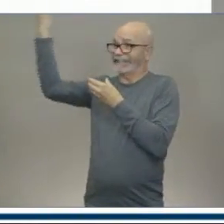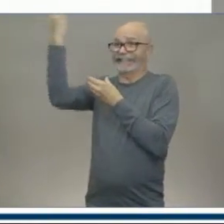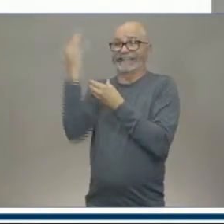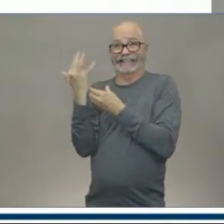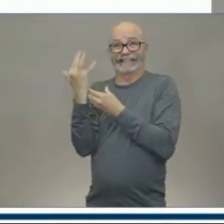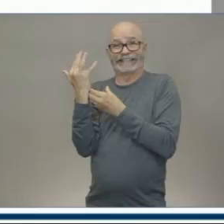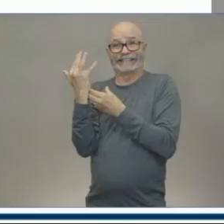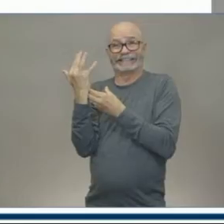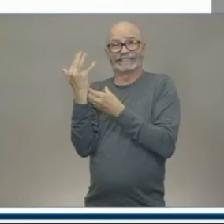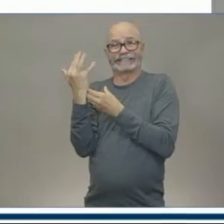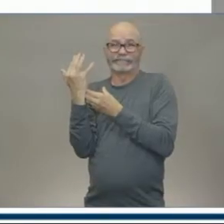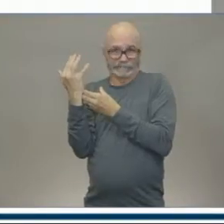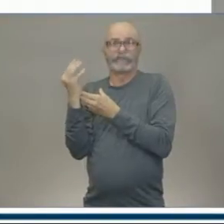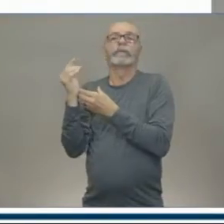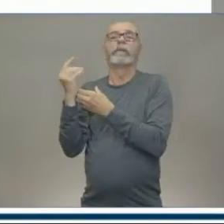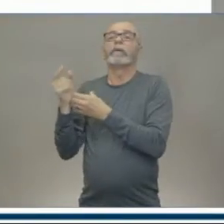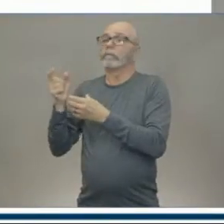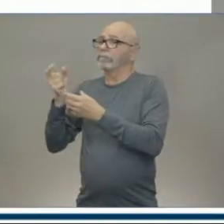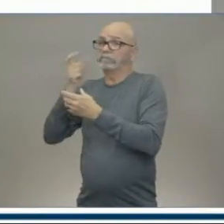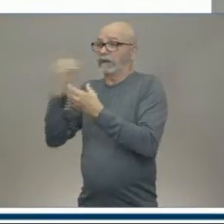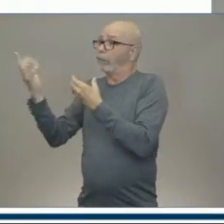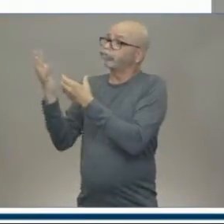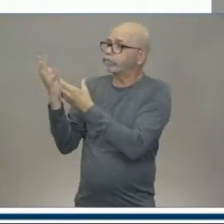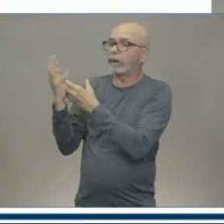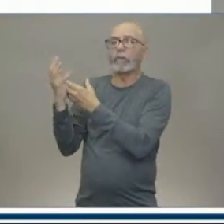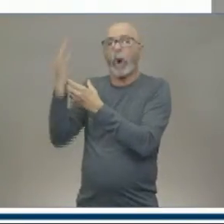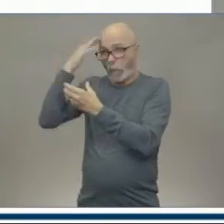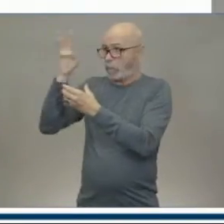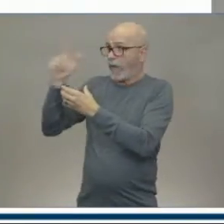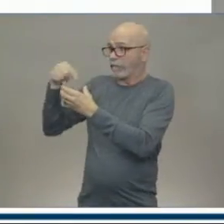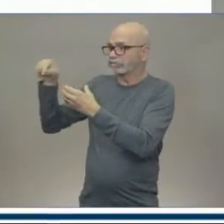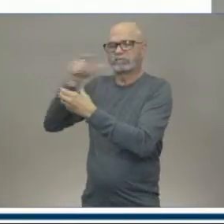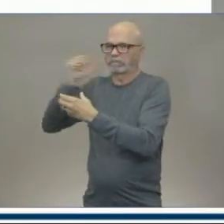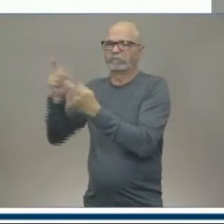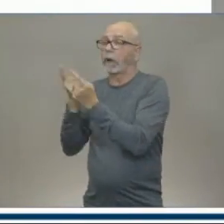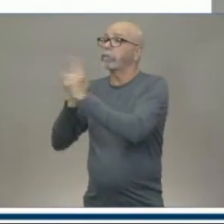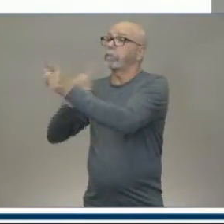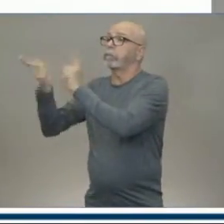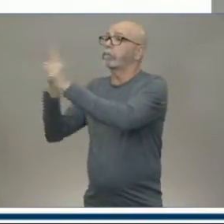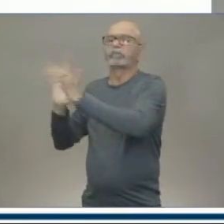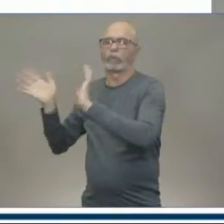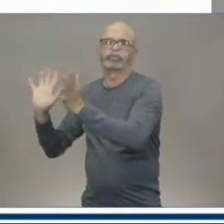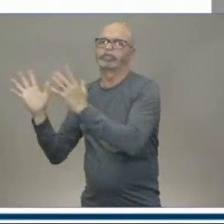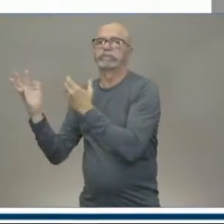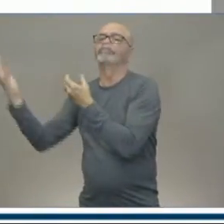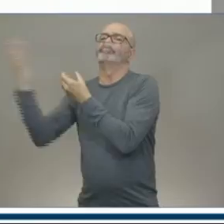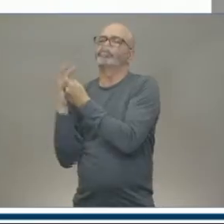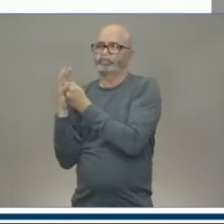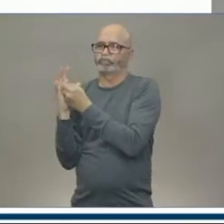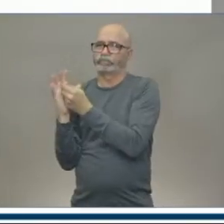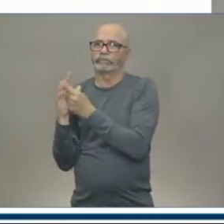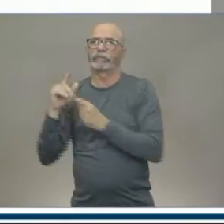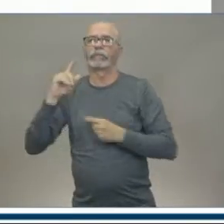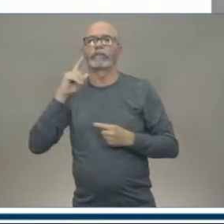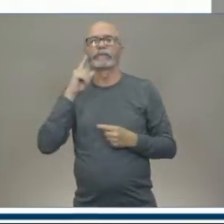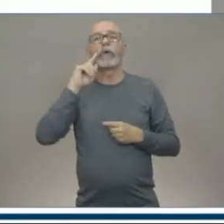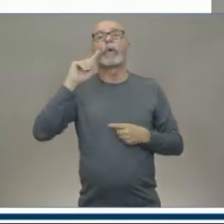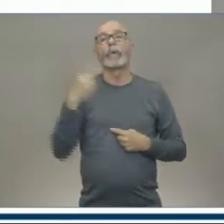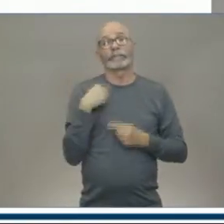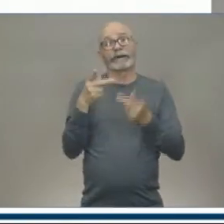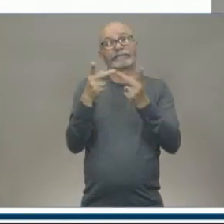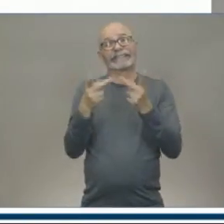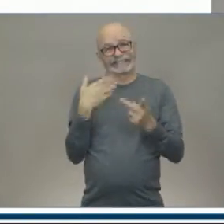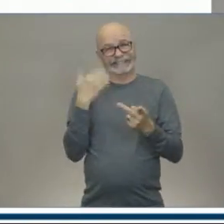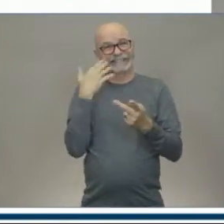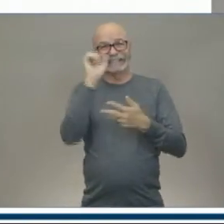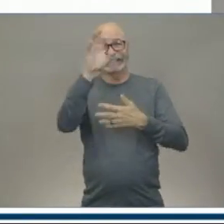So let me reiterate that these changes are just for the section of HRM that I outlined. For the time being, there